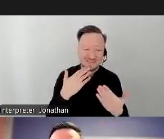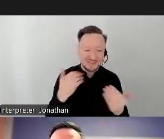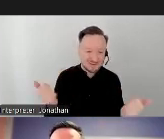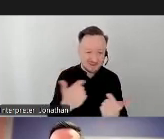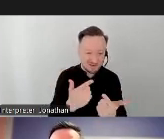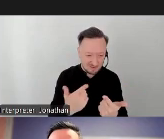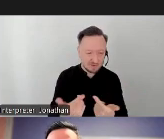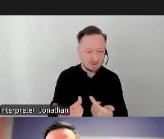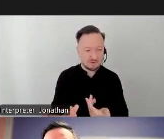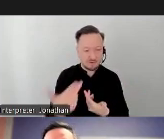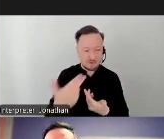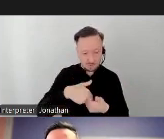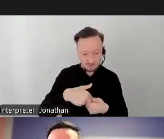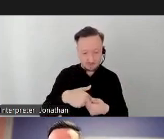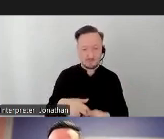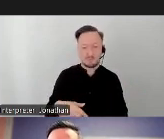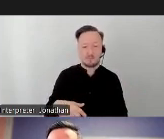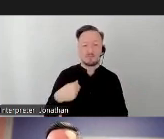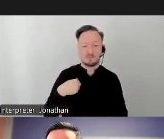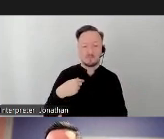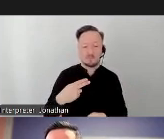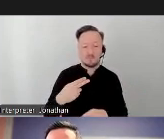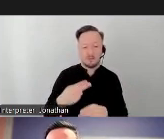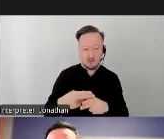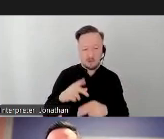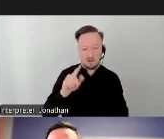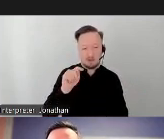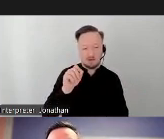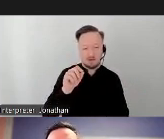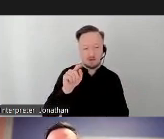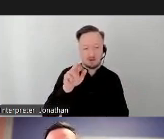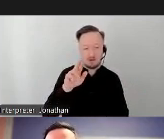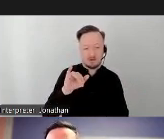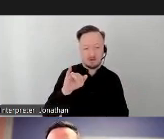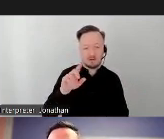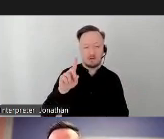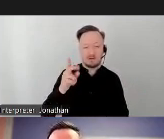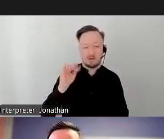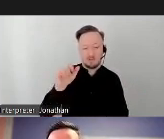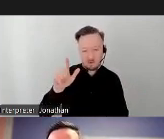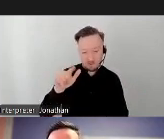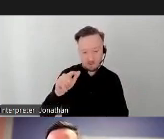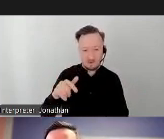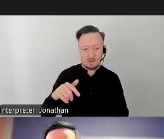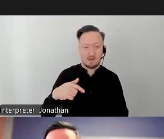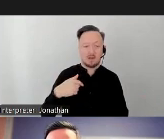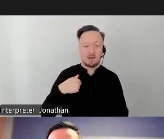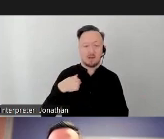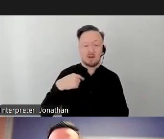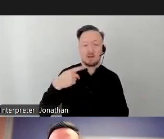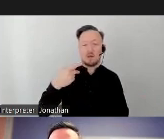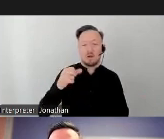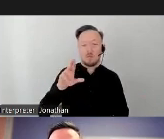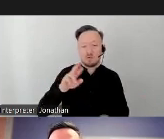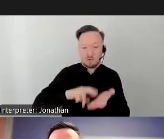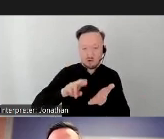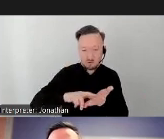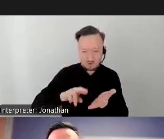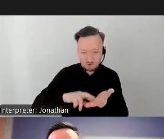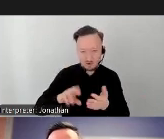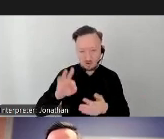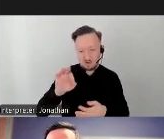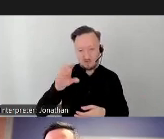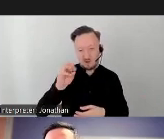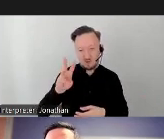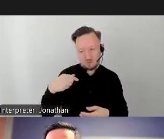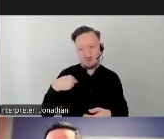here today. I'm Dr. Tari Dhimal, a surgery resident and postdoctoral research fellow at SHORE. And like Christina mentioned, we do a